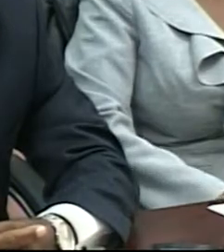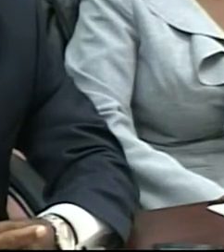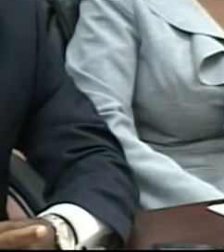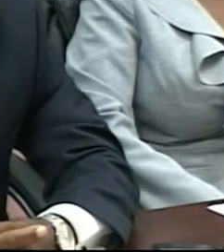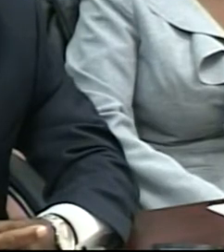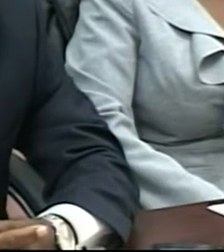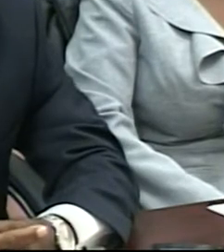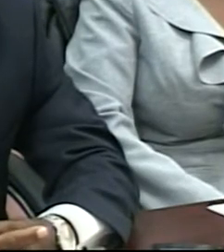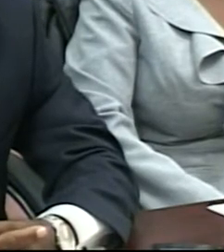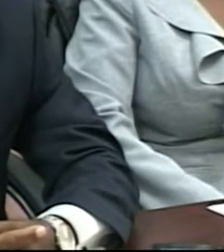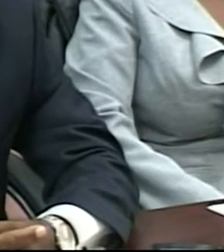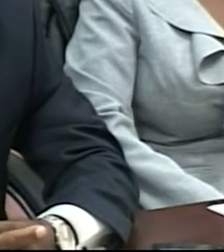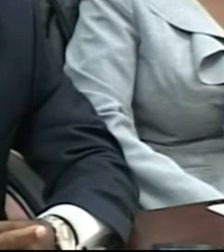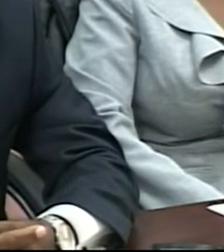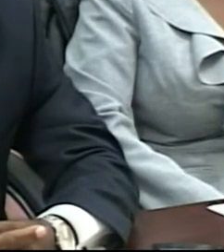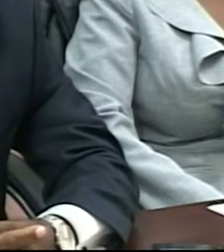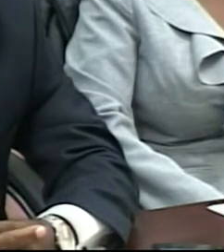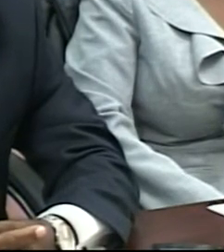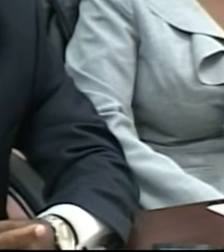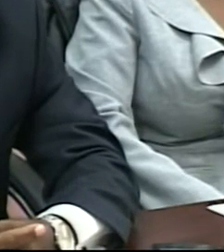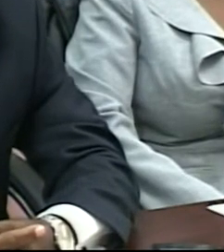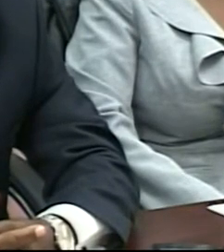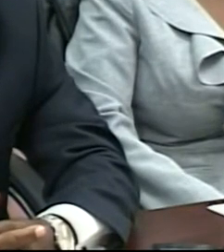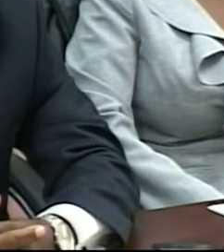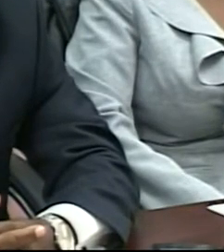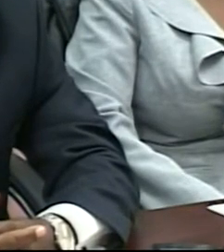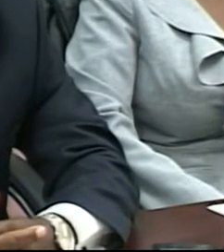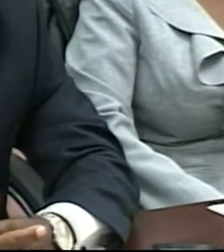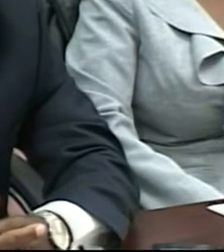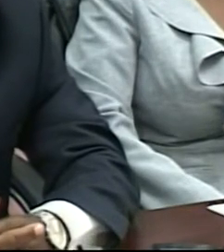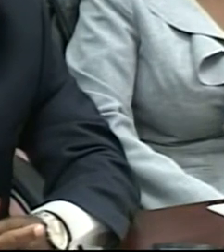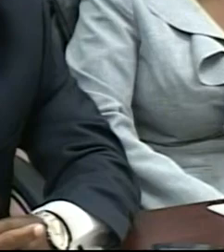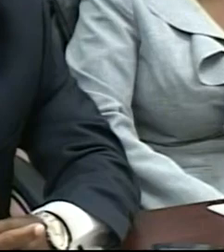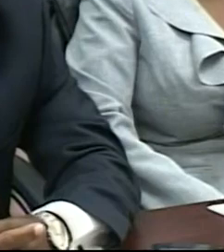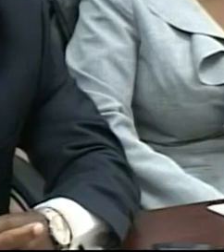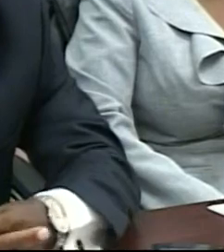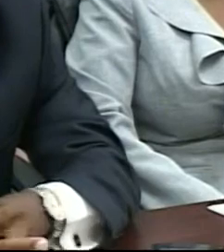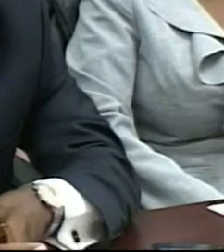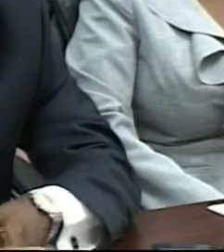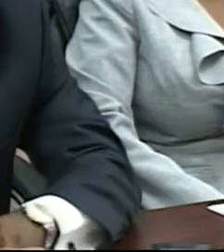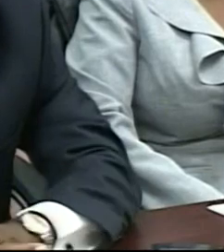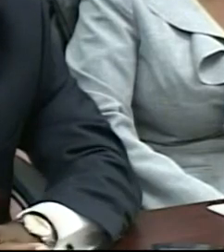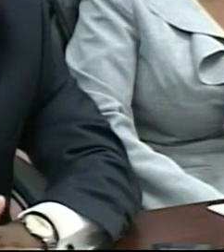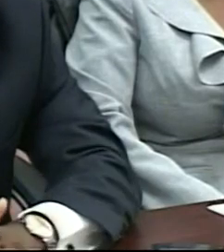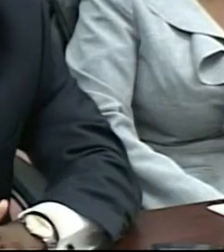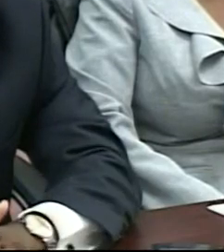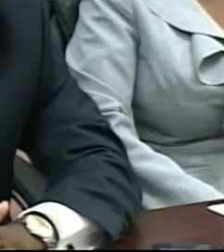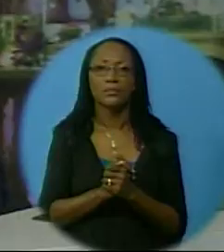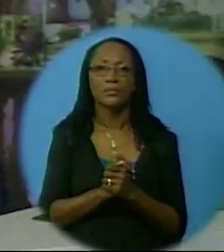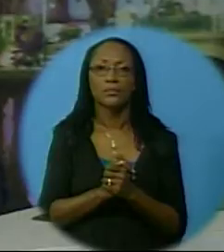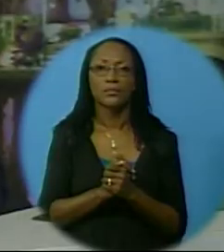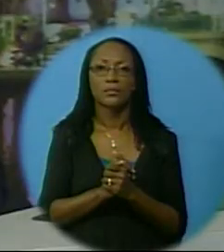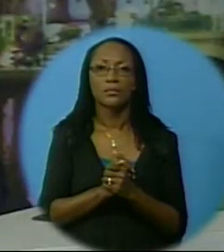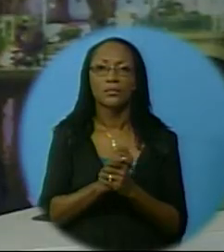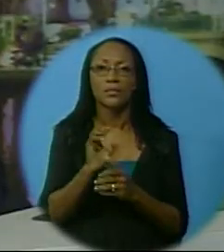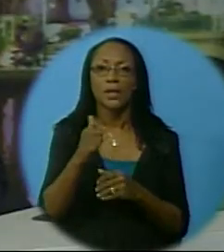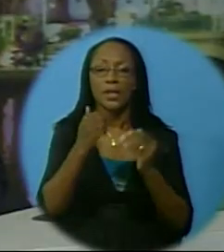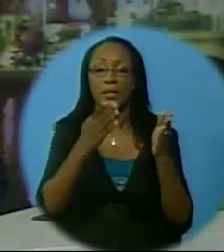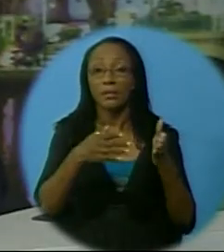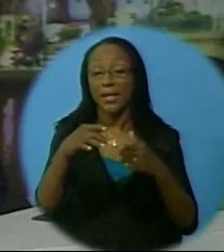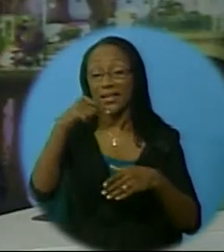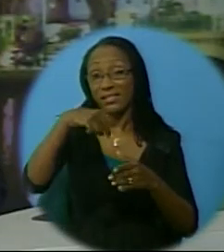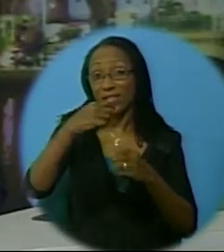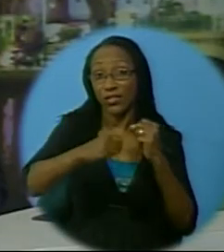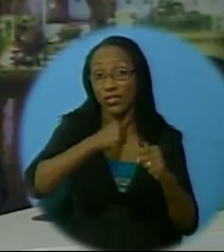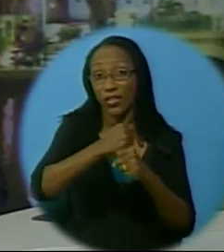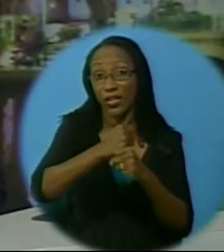arts who will be very keen on seeing what comes out of NIFCA 2014. Other initiatives